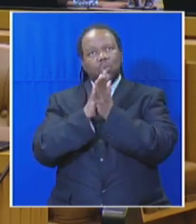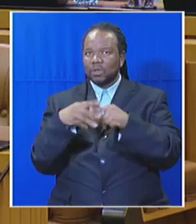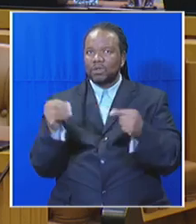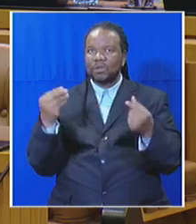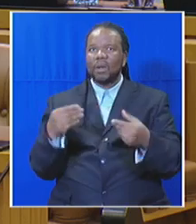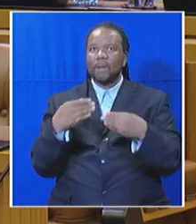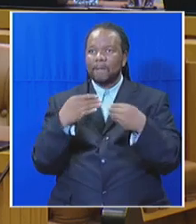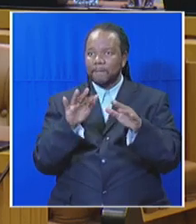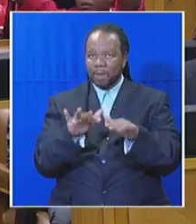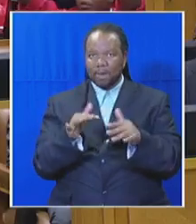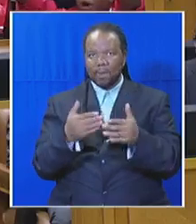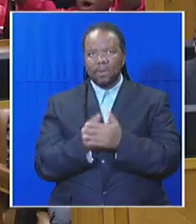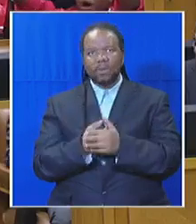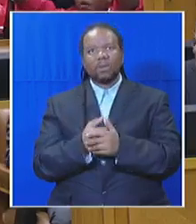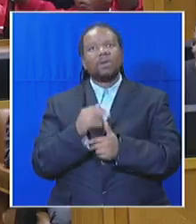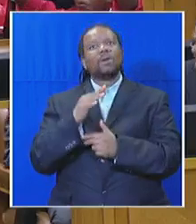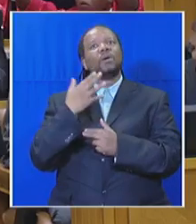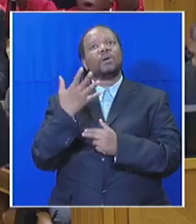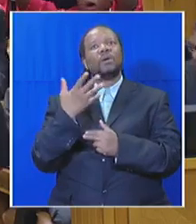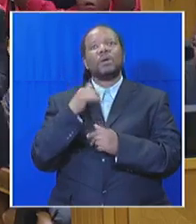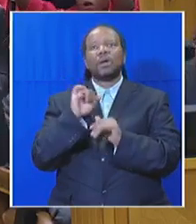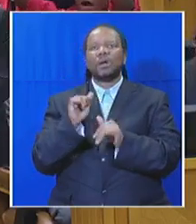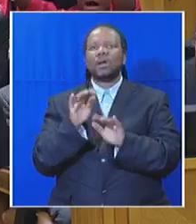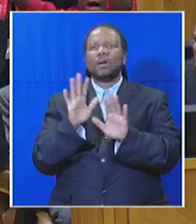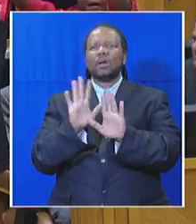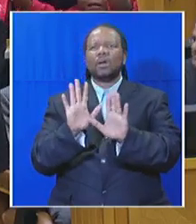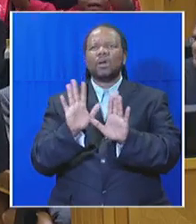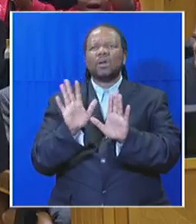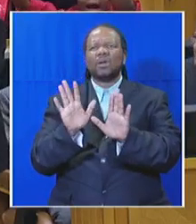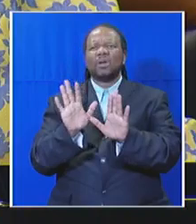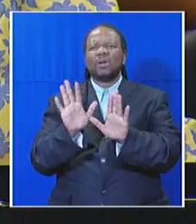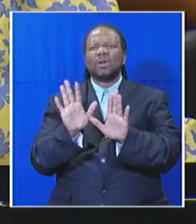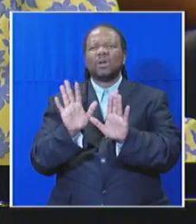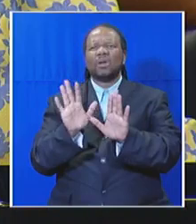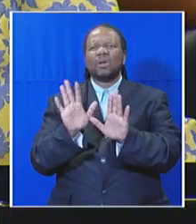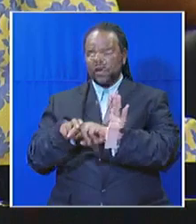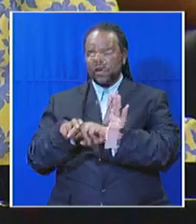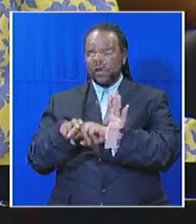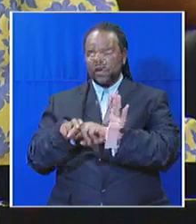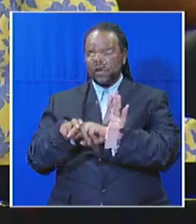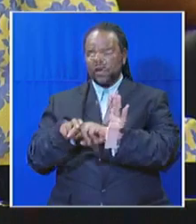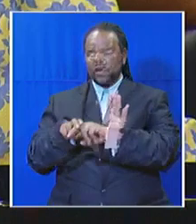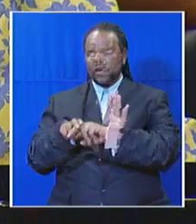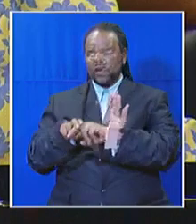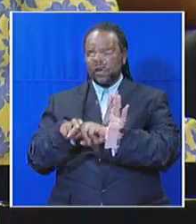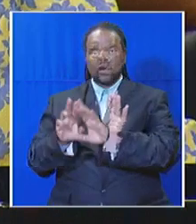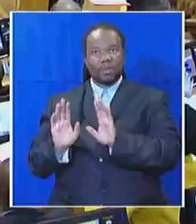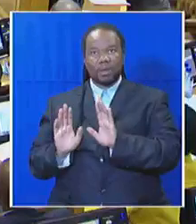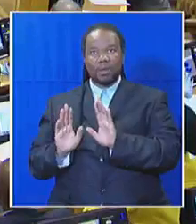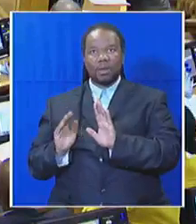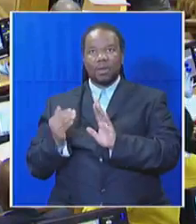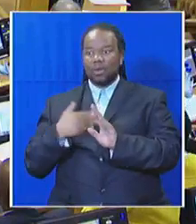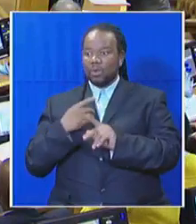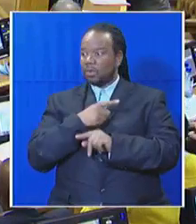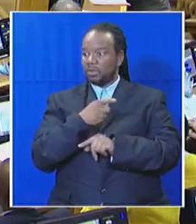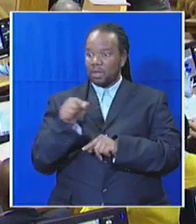of the... Honorable I'm sitting here. Sitting here. Don't